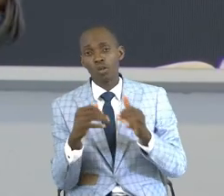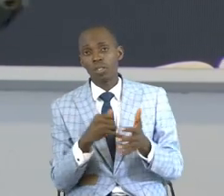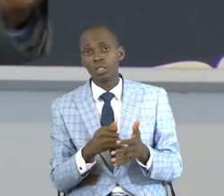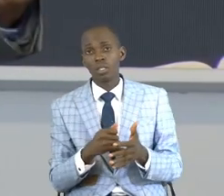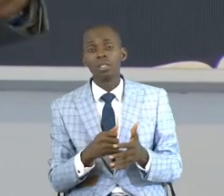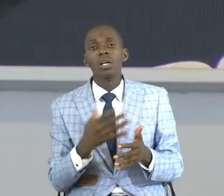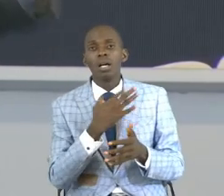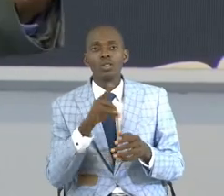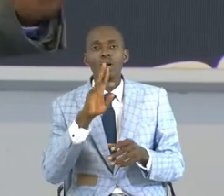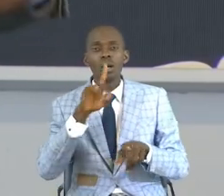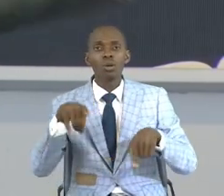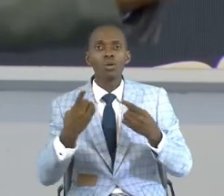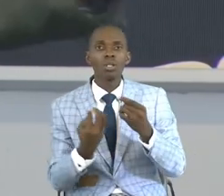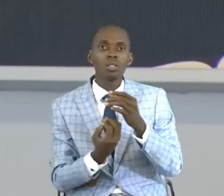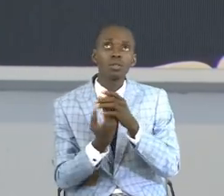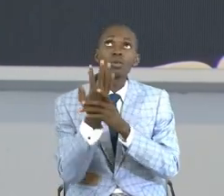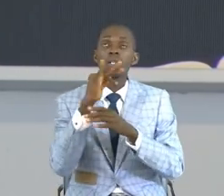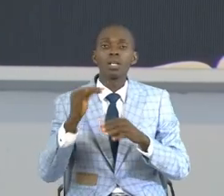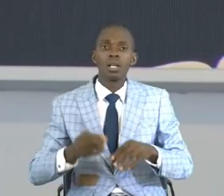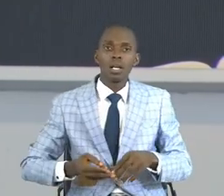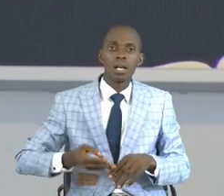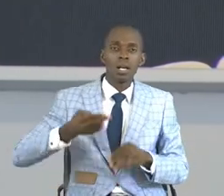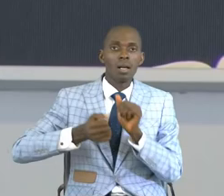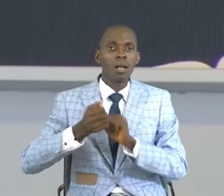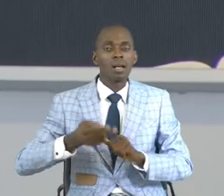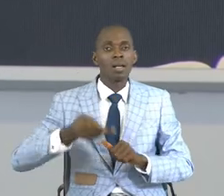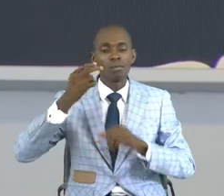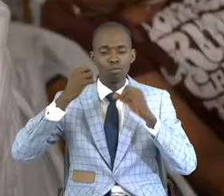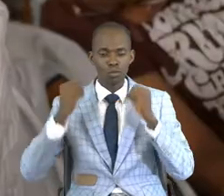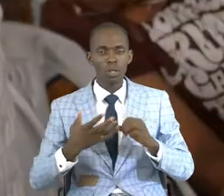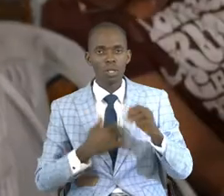higher and higher, stronger and stronger in your life, in